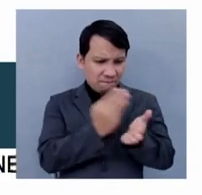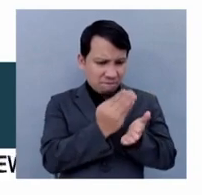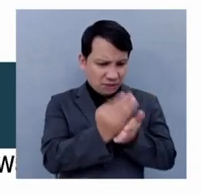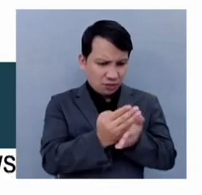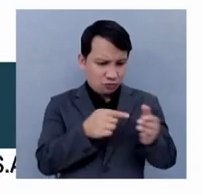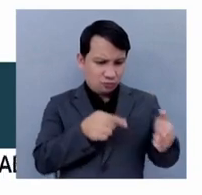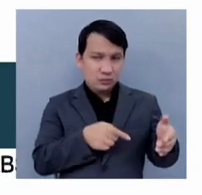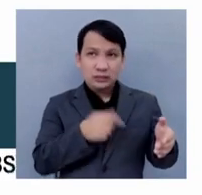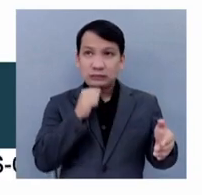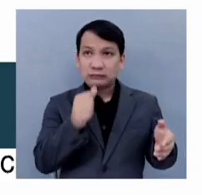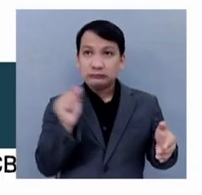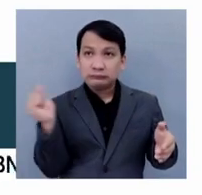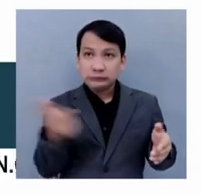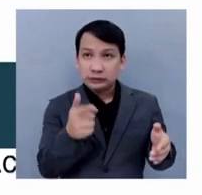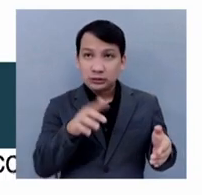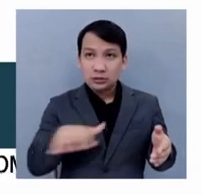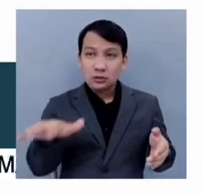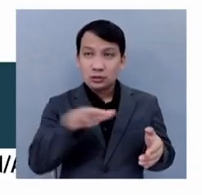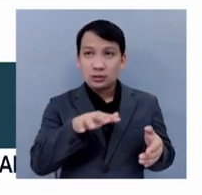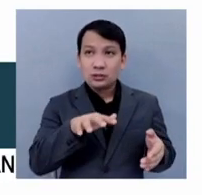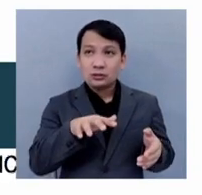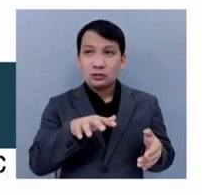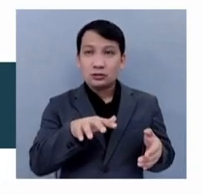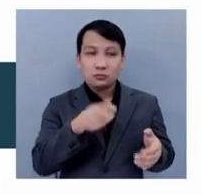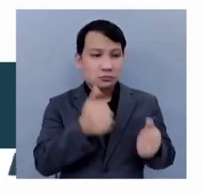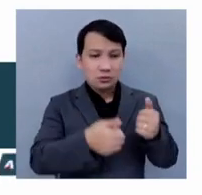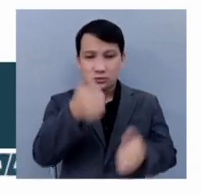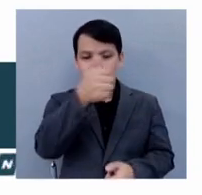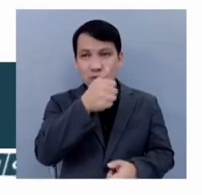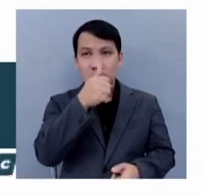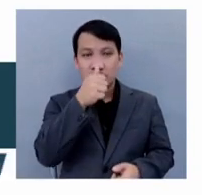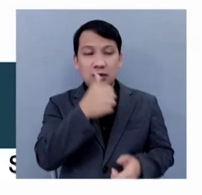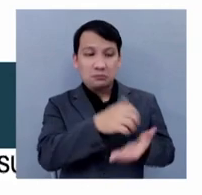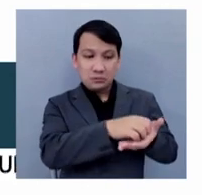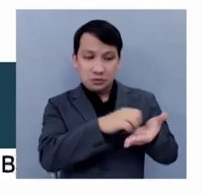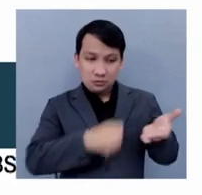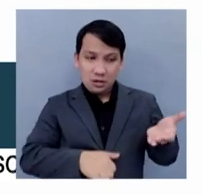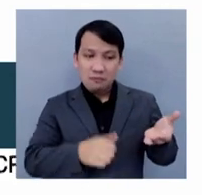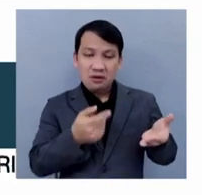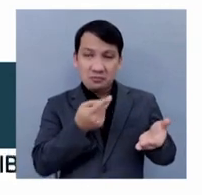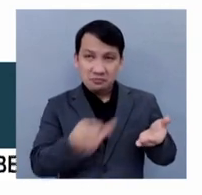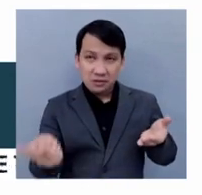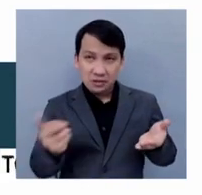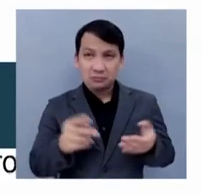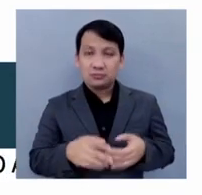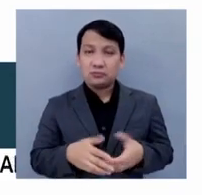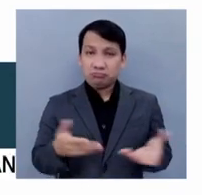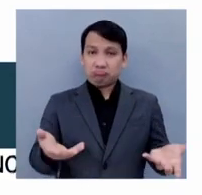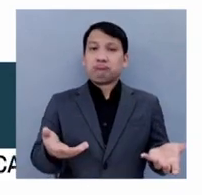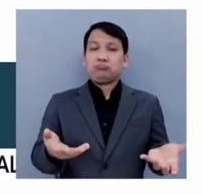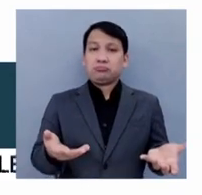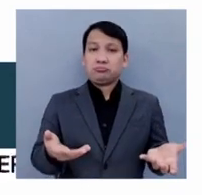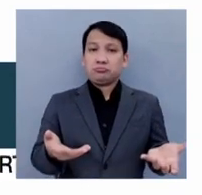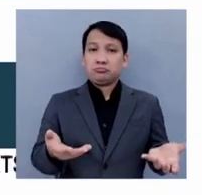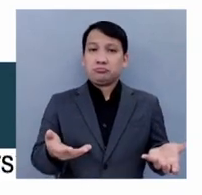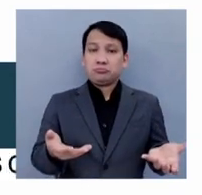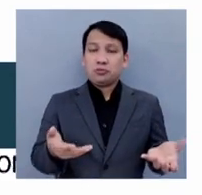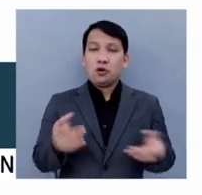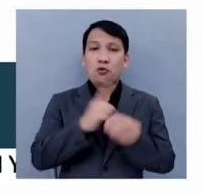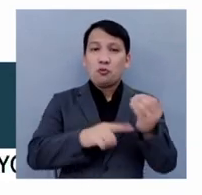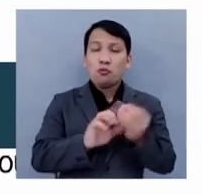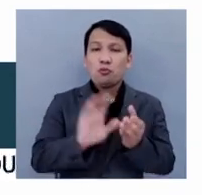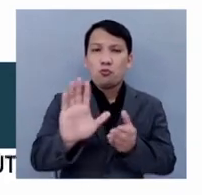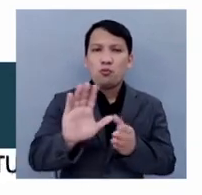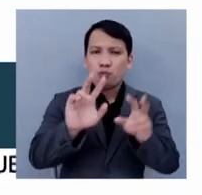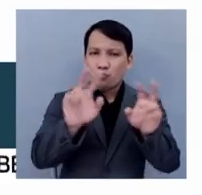hindi lahat yan talo, hindi lahat yan panalo, may iba dyan talo. Again, what do you glean from that